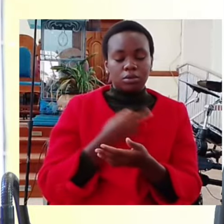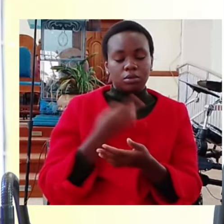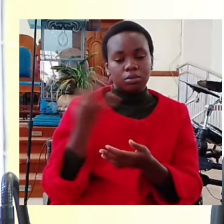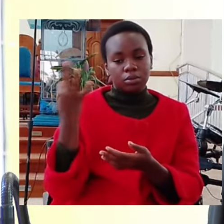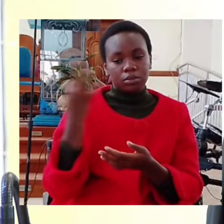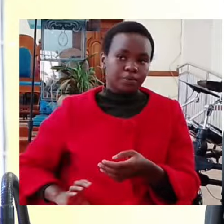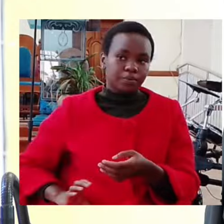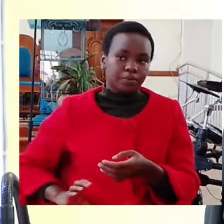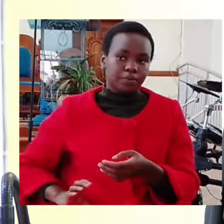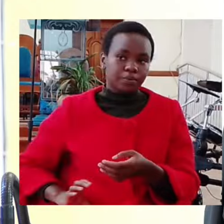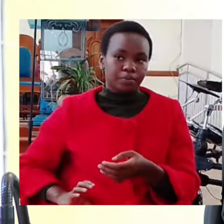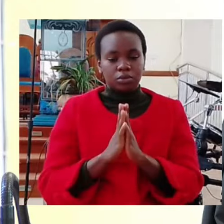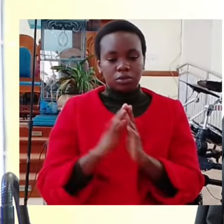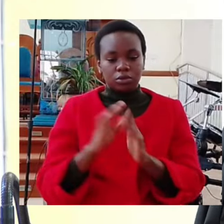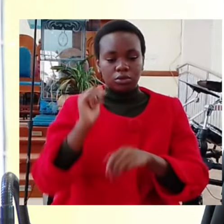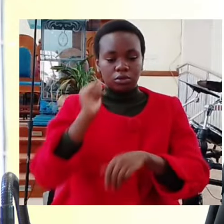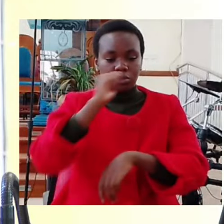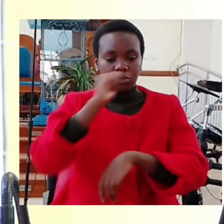turehe ciana ciito.